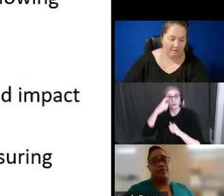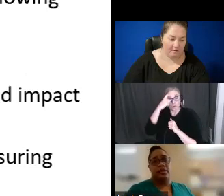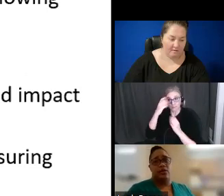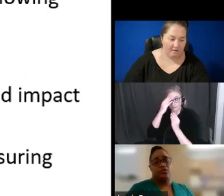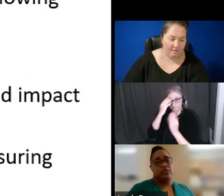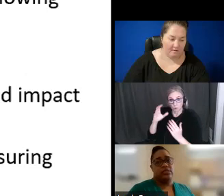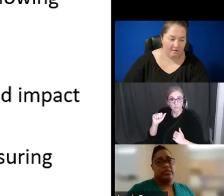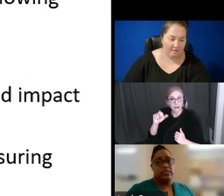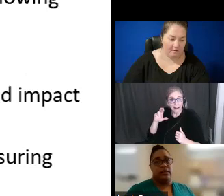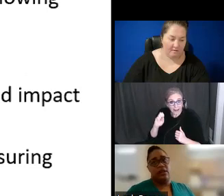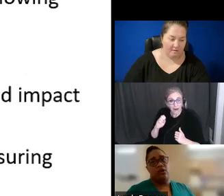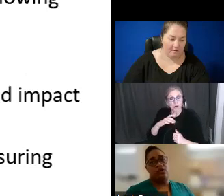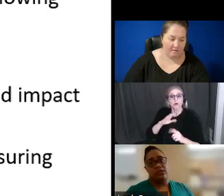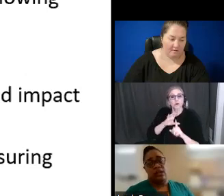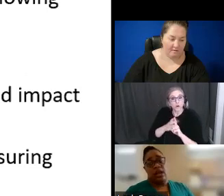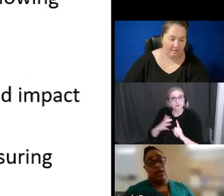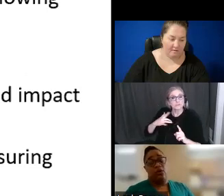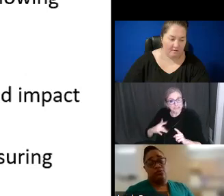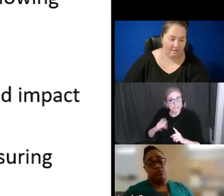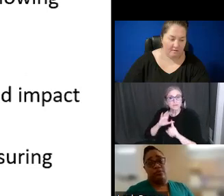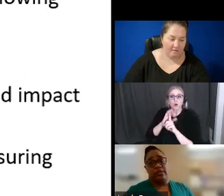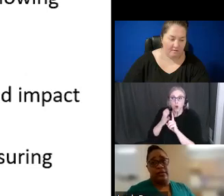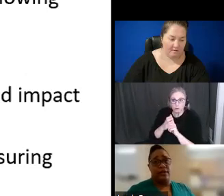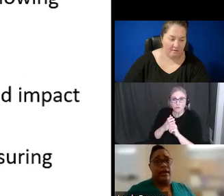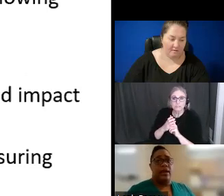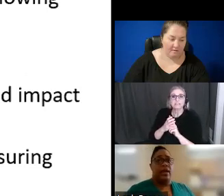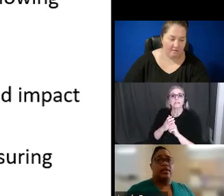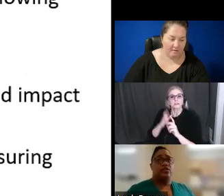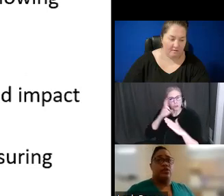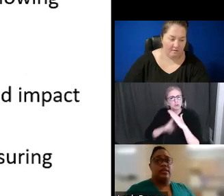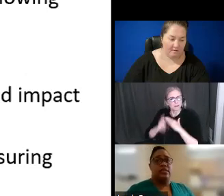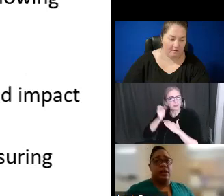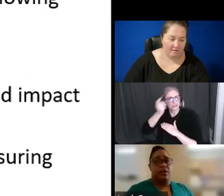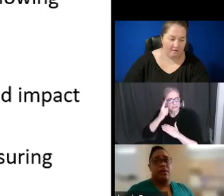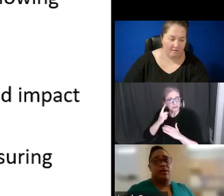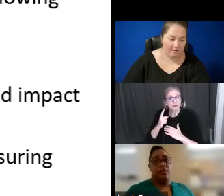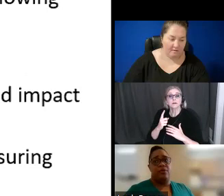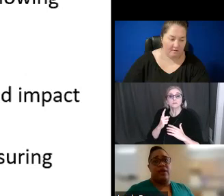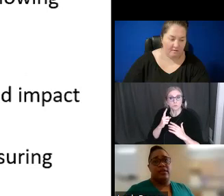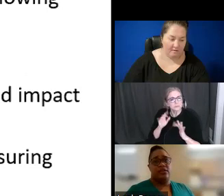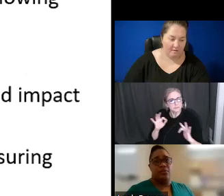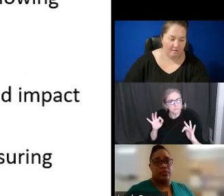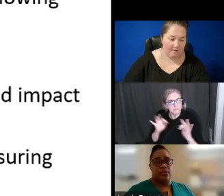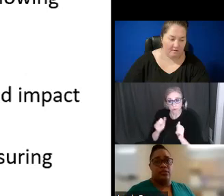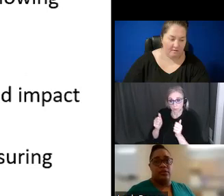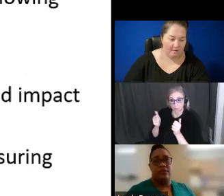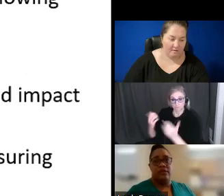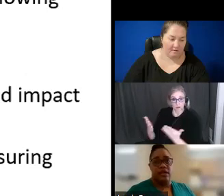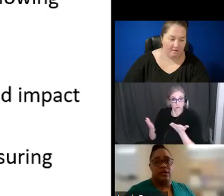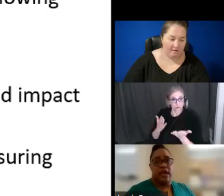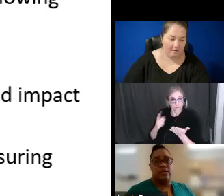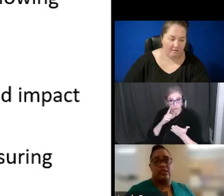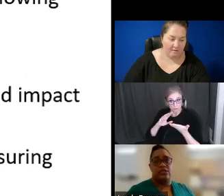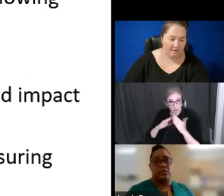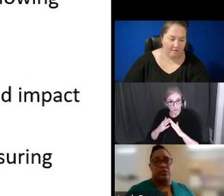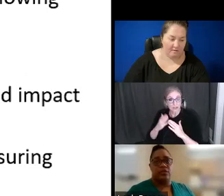combination of being culturally sensitive and cultural humility, right? And so it is paramount when providing support to communities of